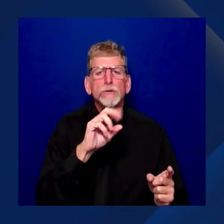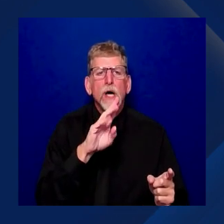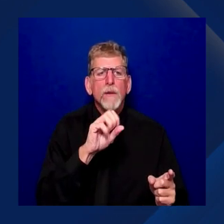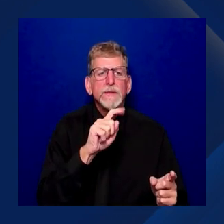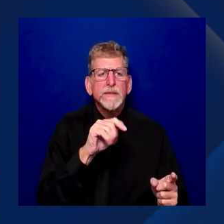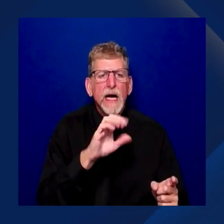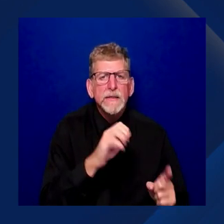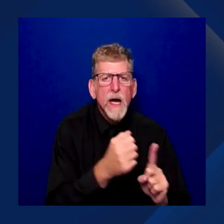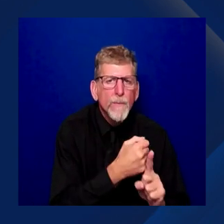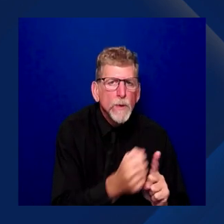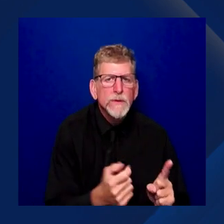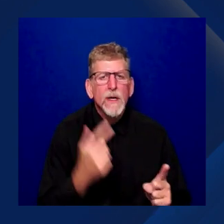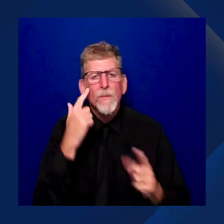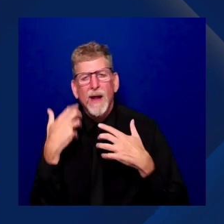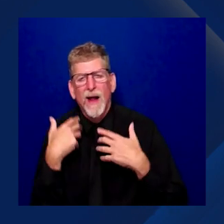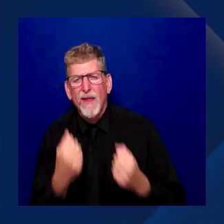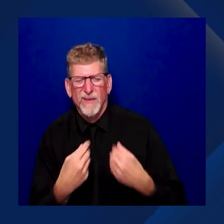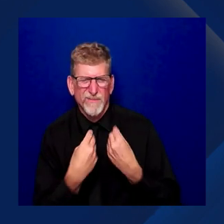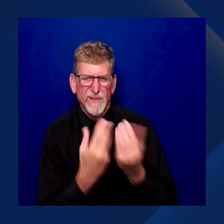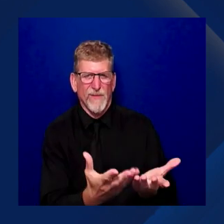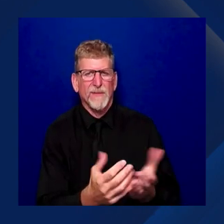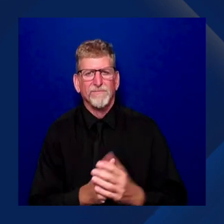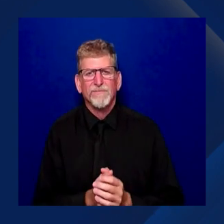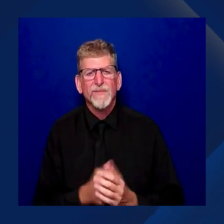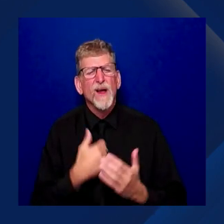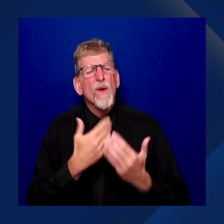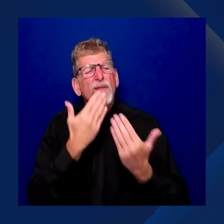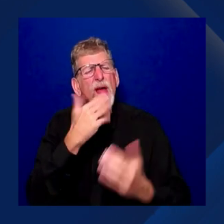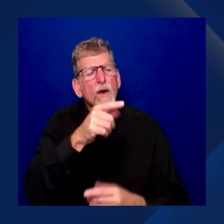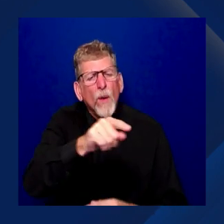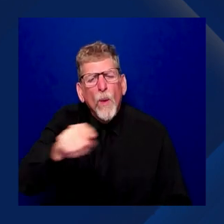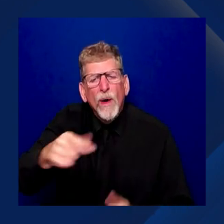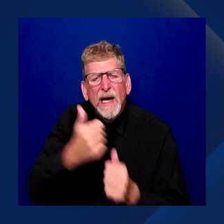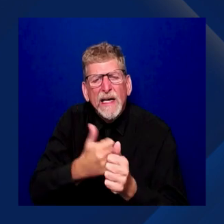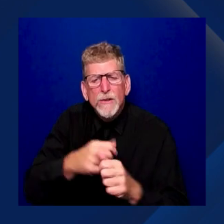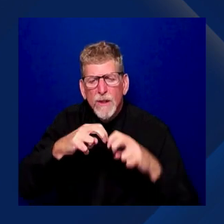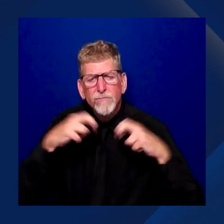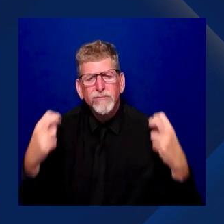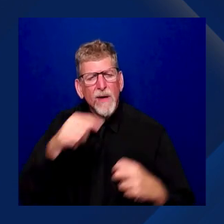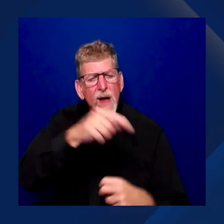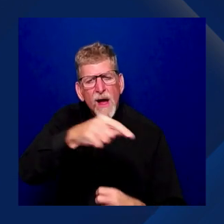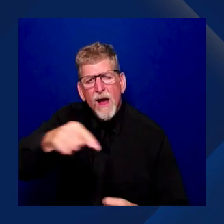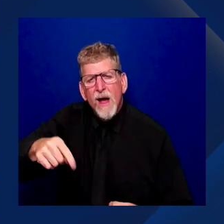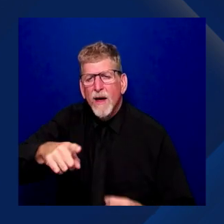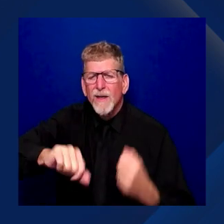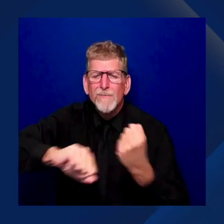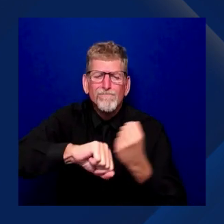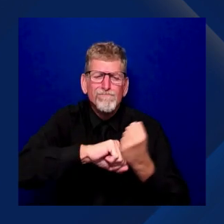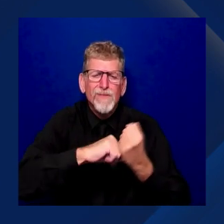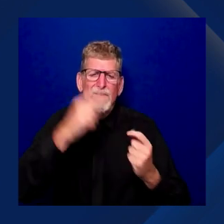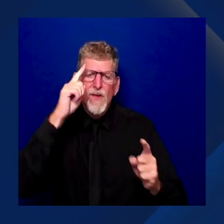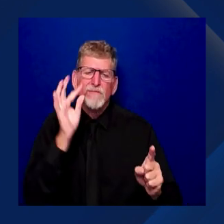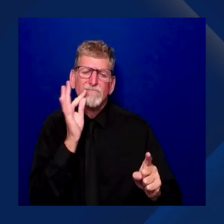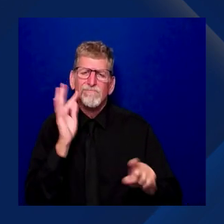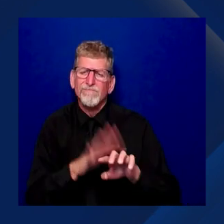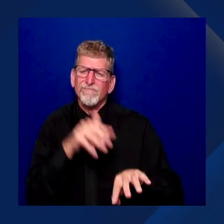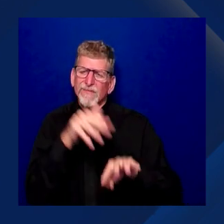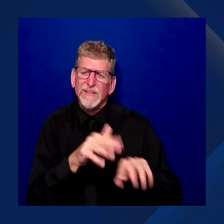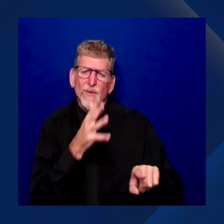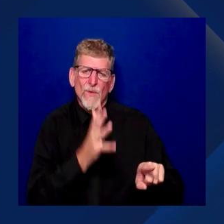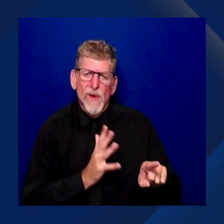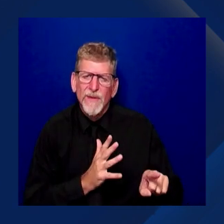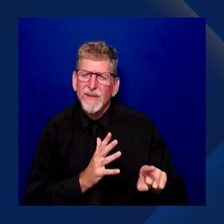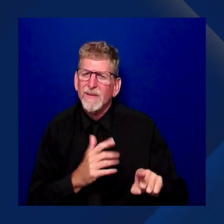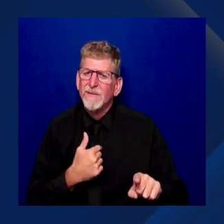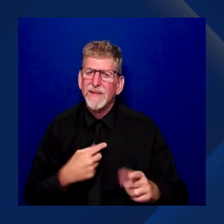and every panel member for advocating for our Indigenous women and our community. And know that our community also stands behind the African-American community